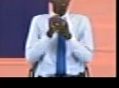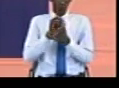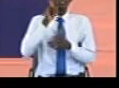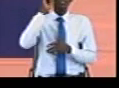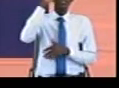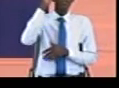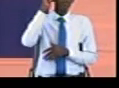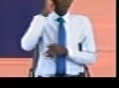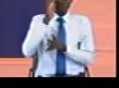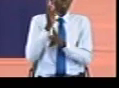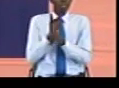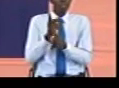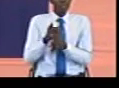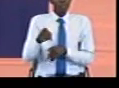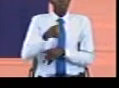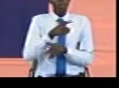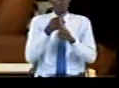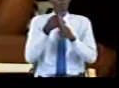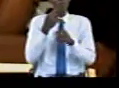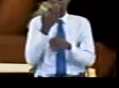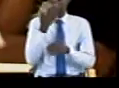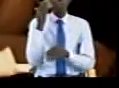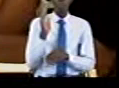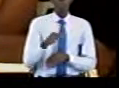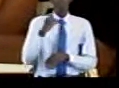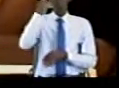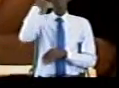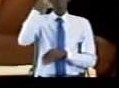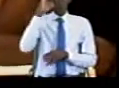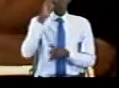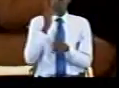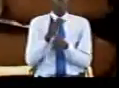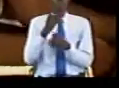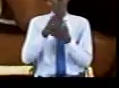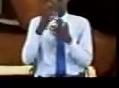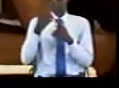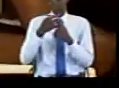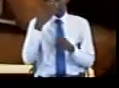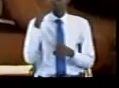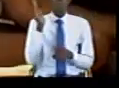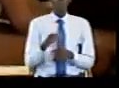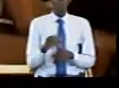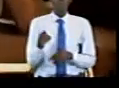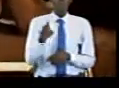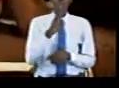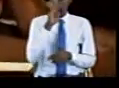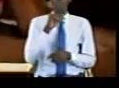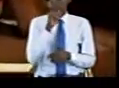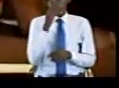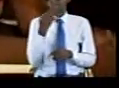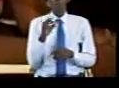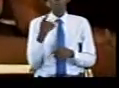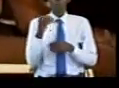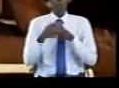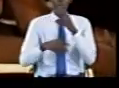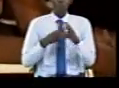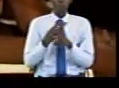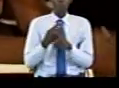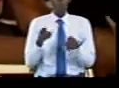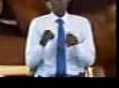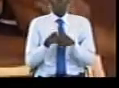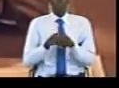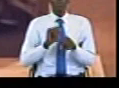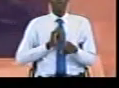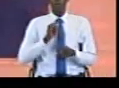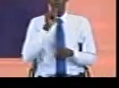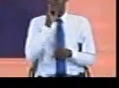them from the evil. He'll keep you from evil. They are not of the world, even as I am not of the